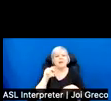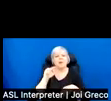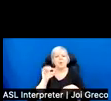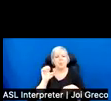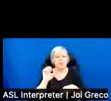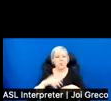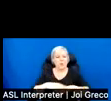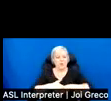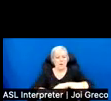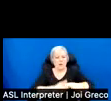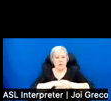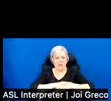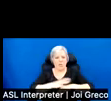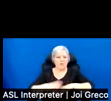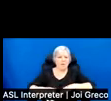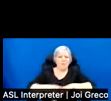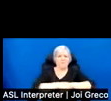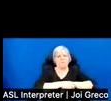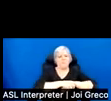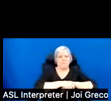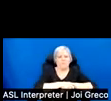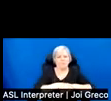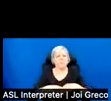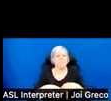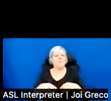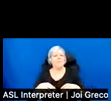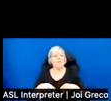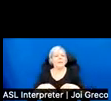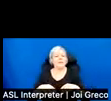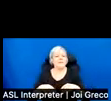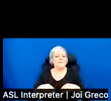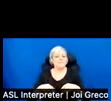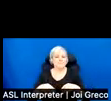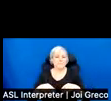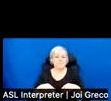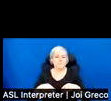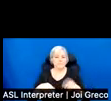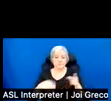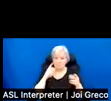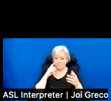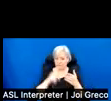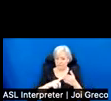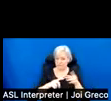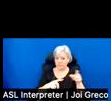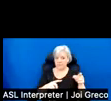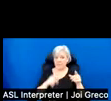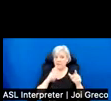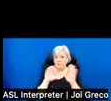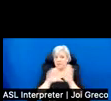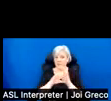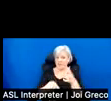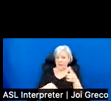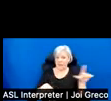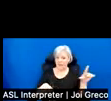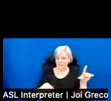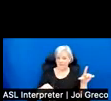so that a prosthesis can be put onto that particular limb through suction. As you can see from the image on the left, what we're